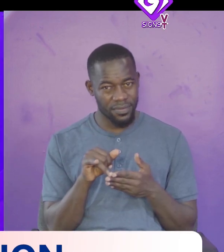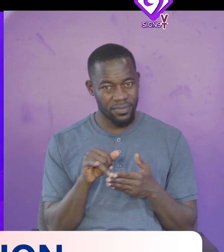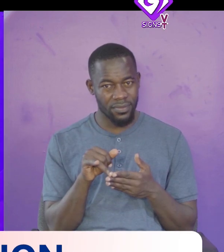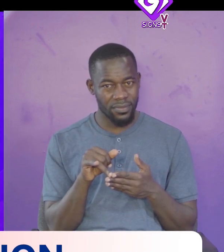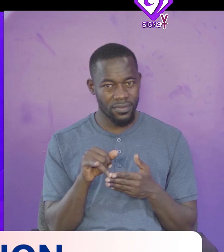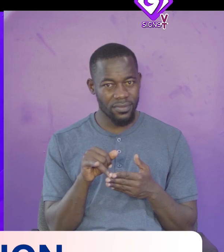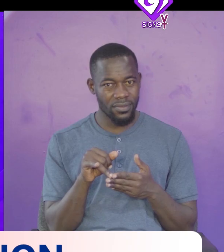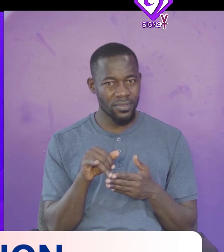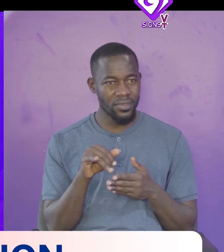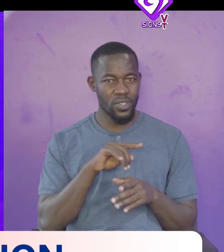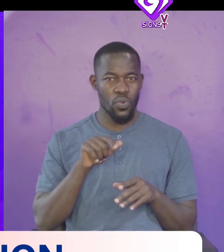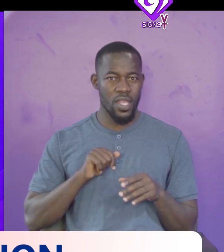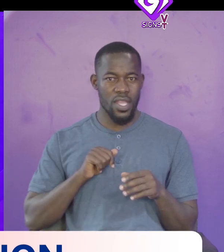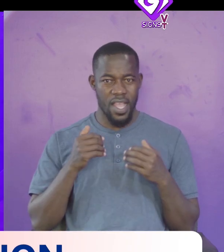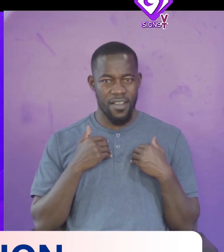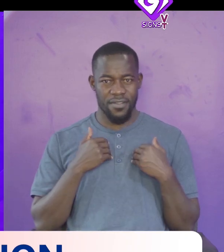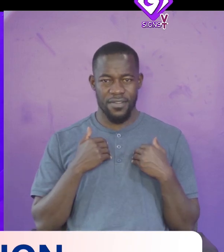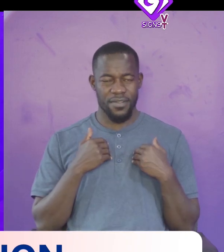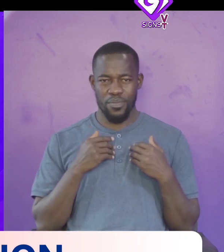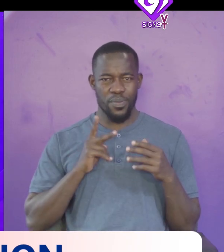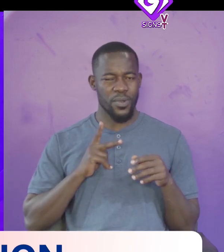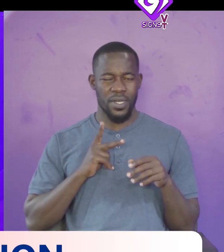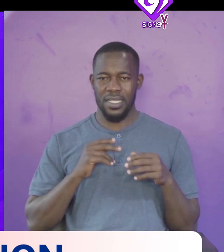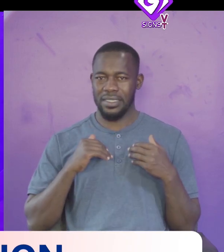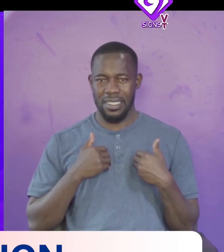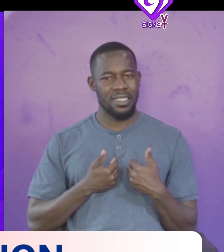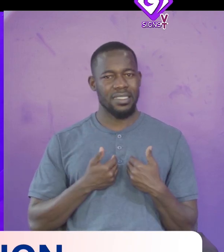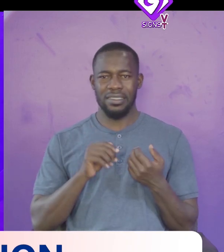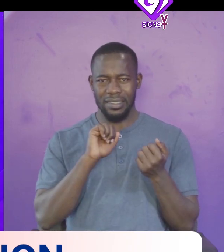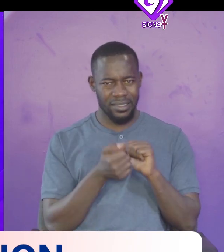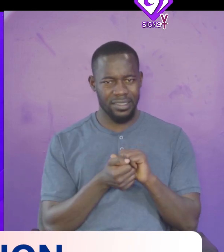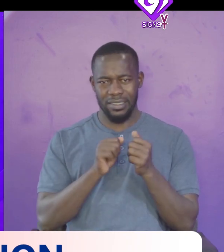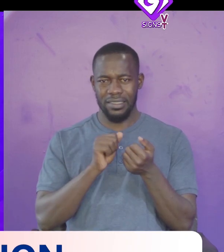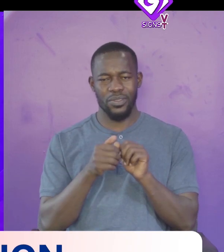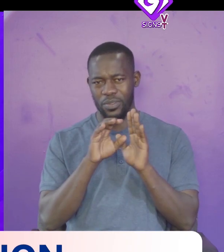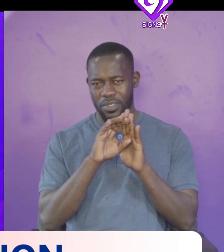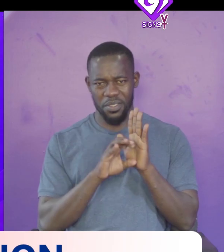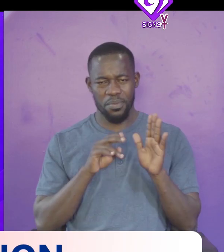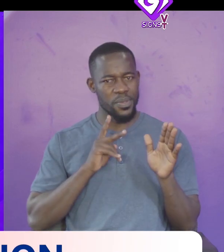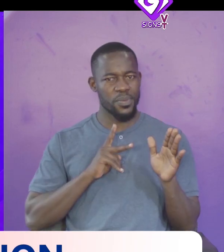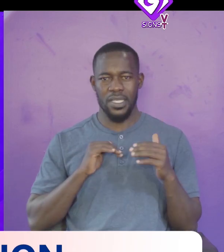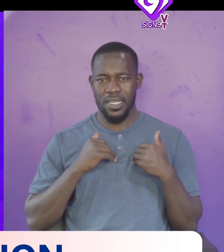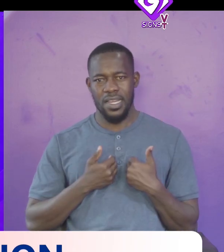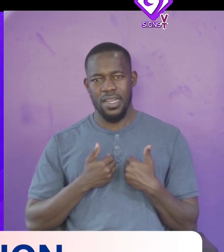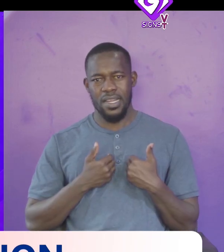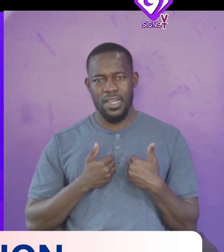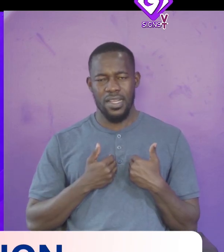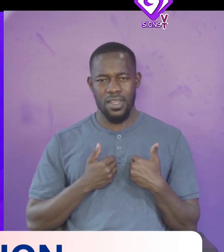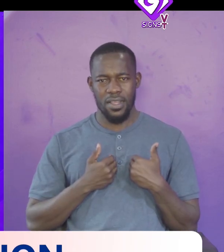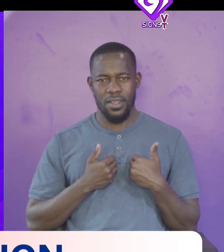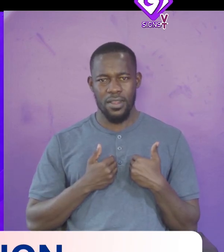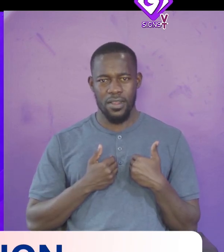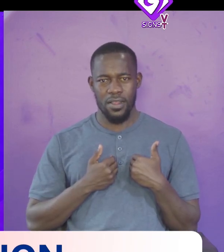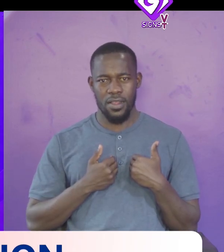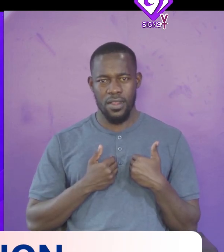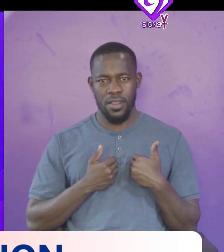a referendum fatigue? There is a change of constitution fatigue? Because remember, there used to be someone called Yashpal Guy. What was his